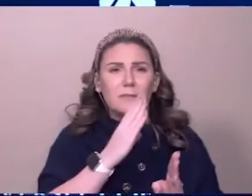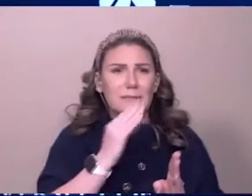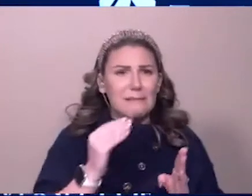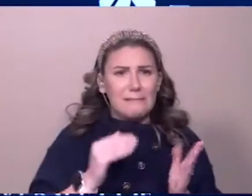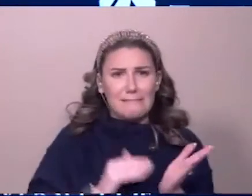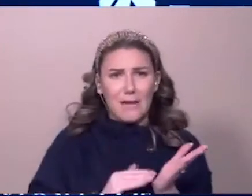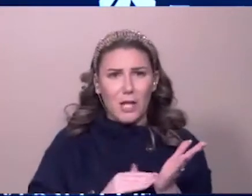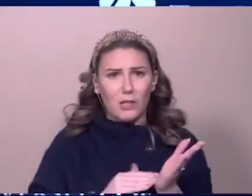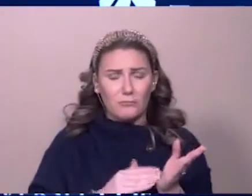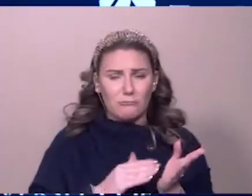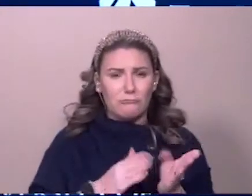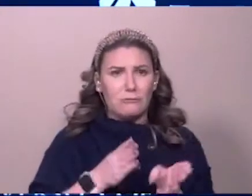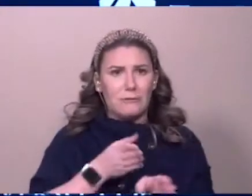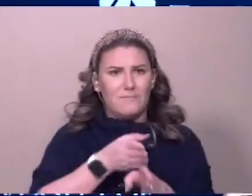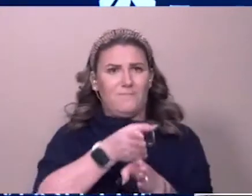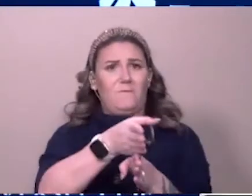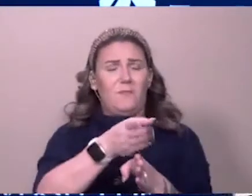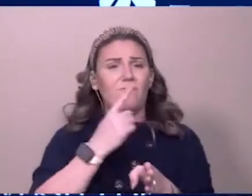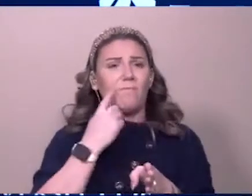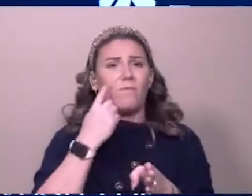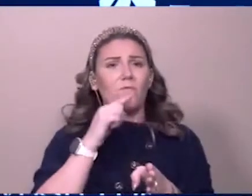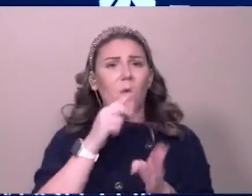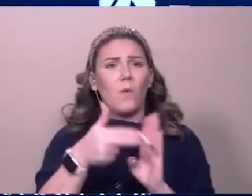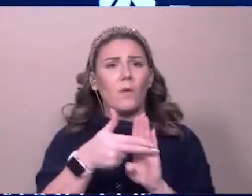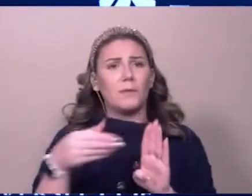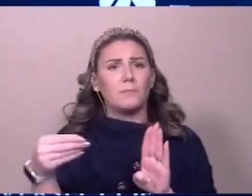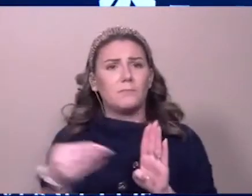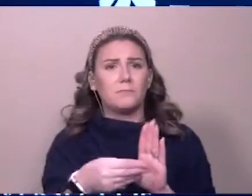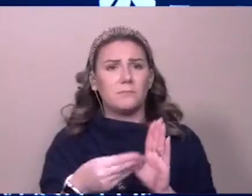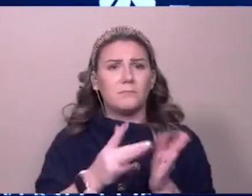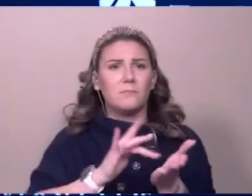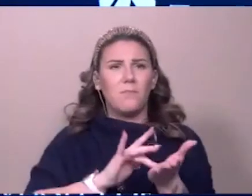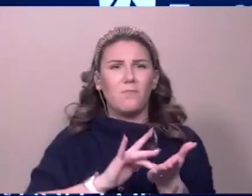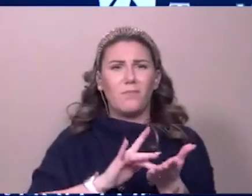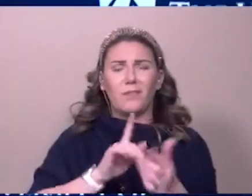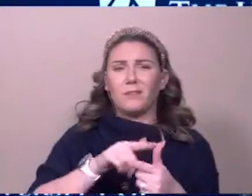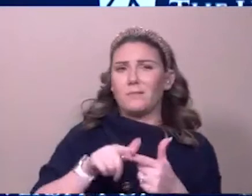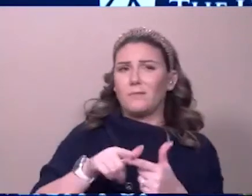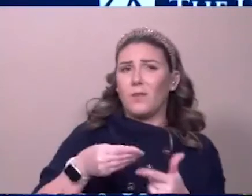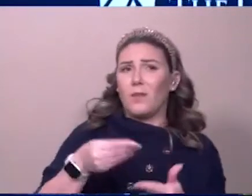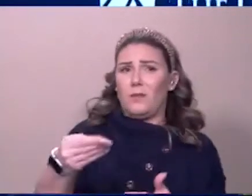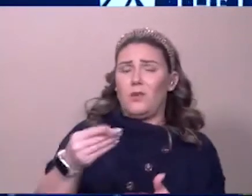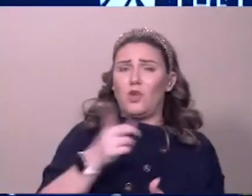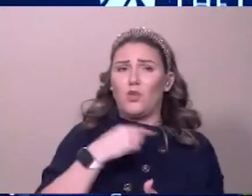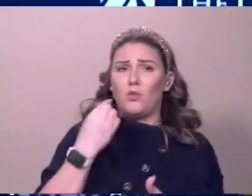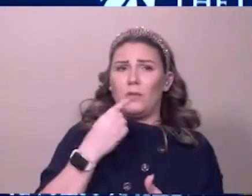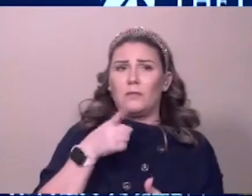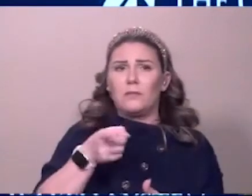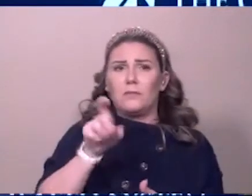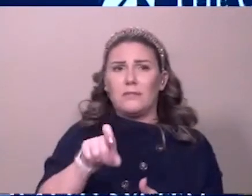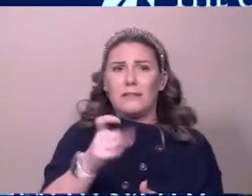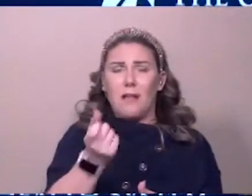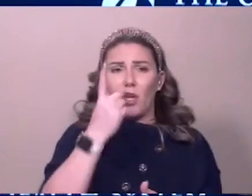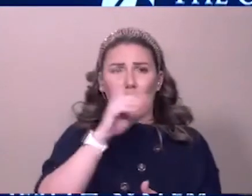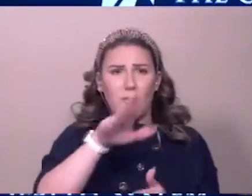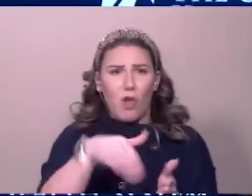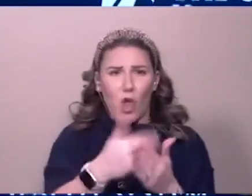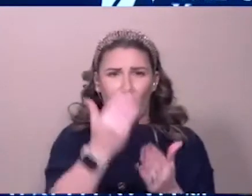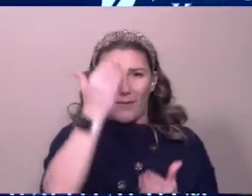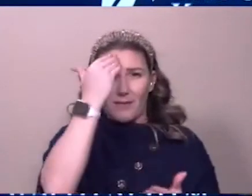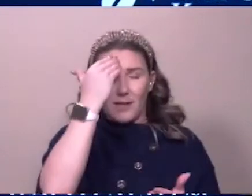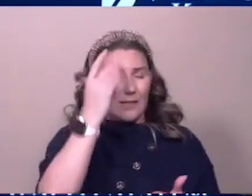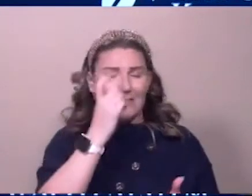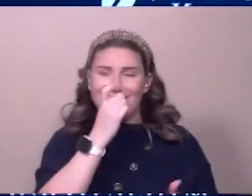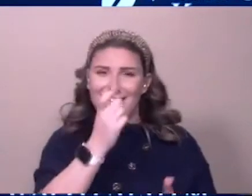general area of prescribing medication. You shift that risk over to the patient and say, now you have to understand all the knowledge. And I think that's not the